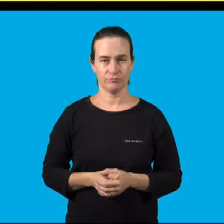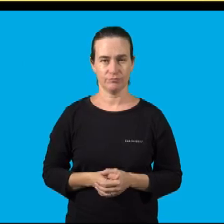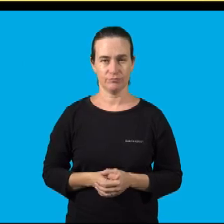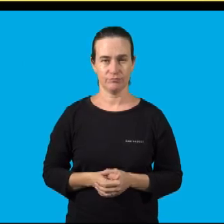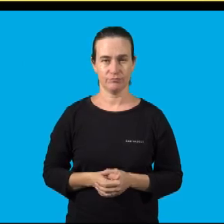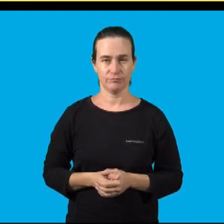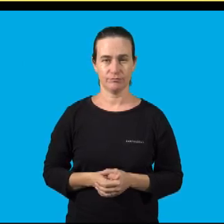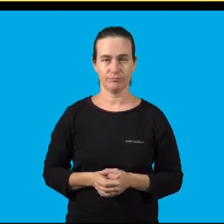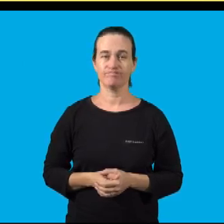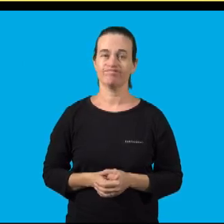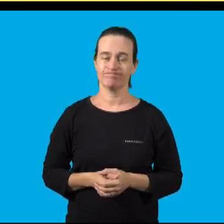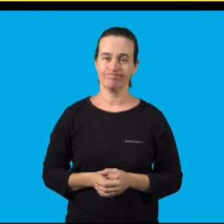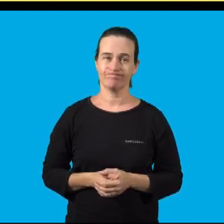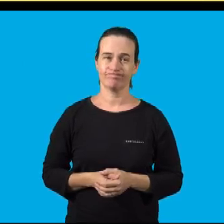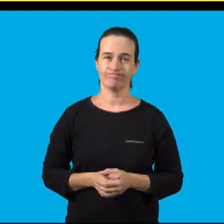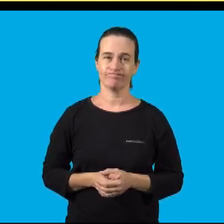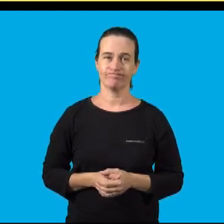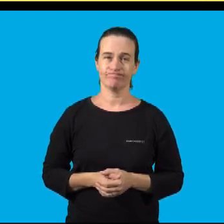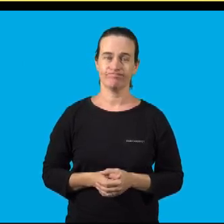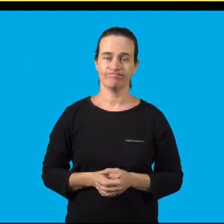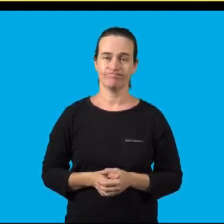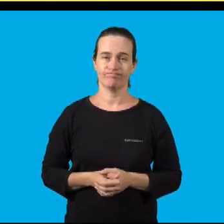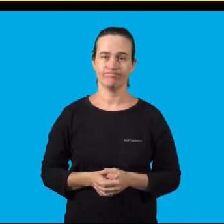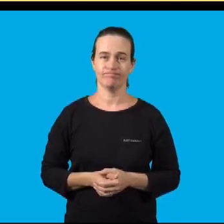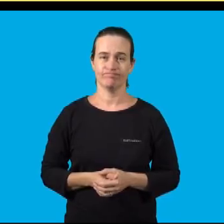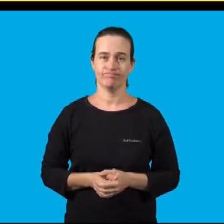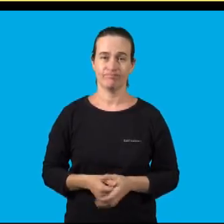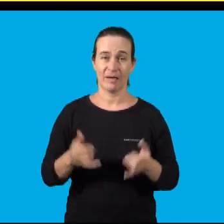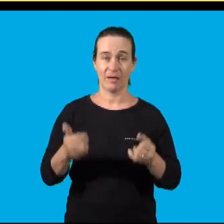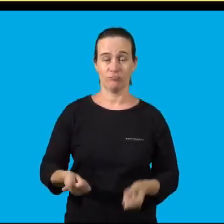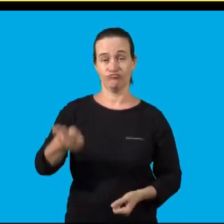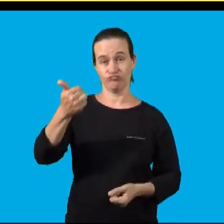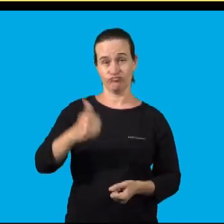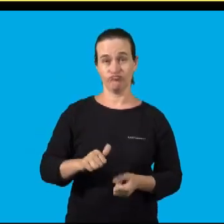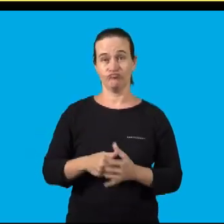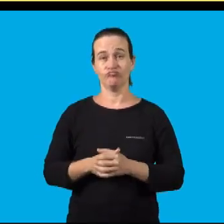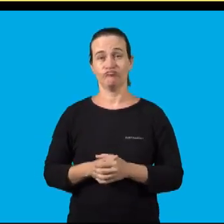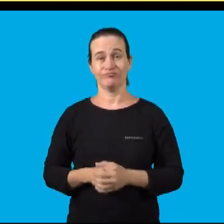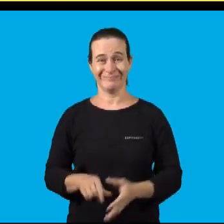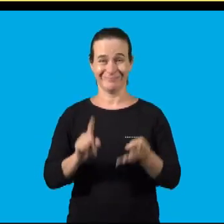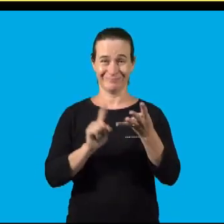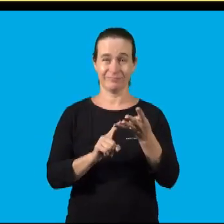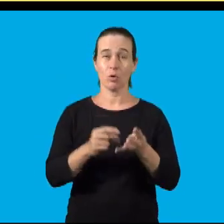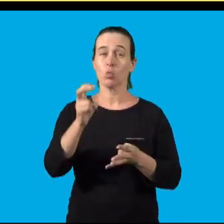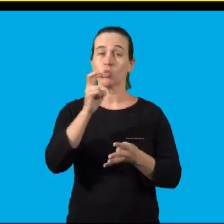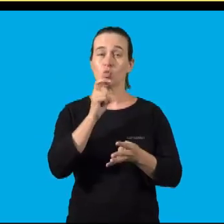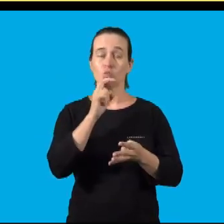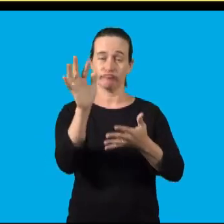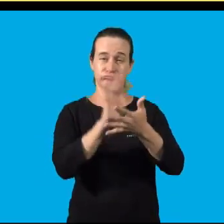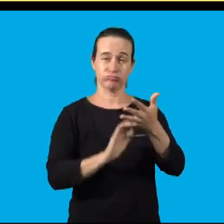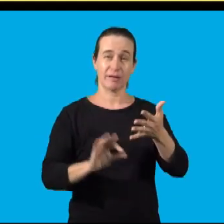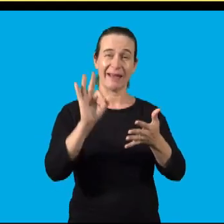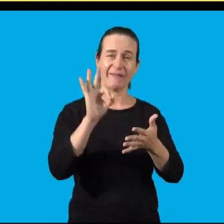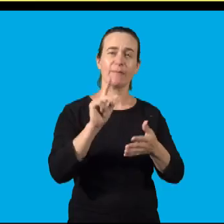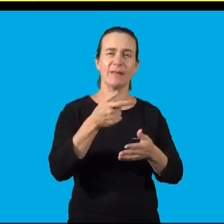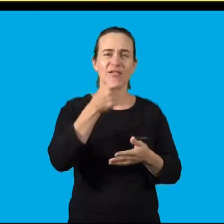Now, using extract F as a starting point, so we have to start with this extract. Comment on the portrayal